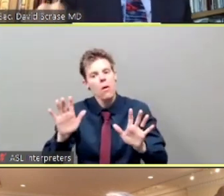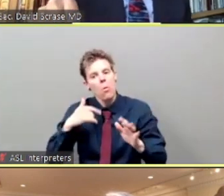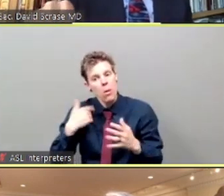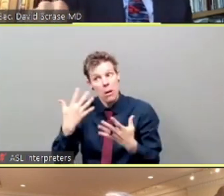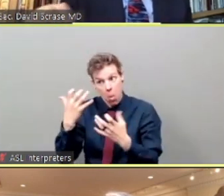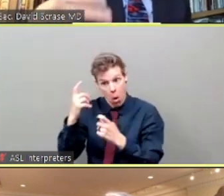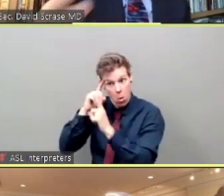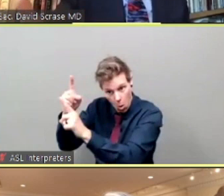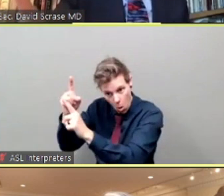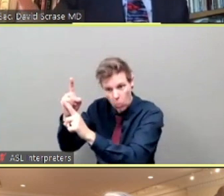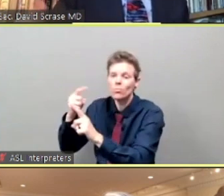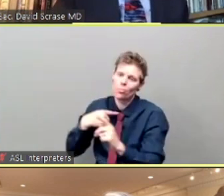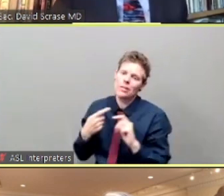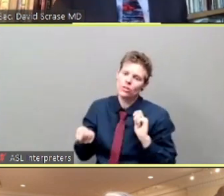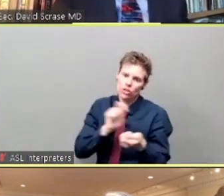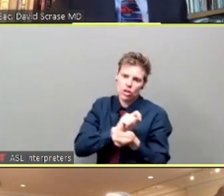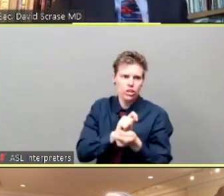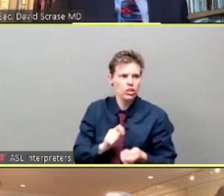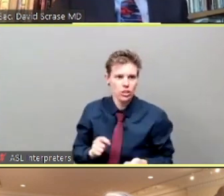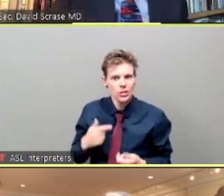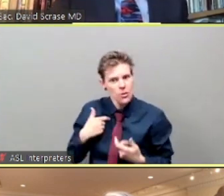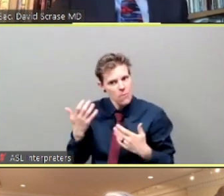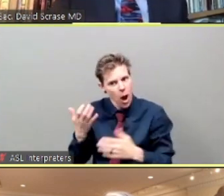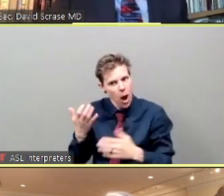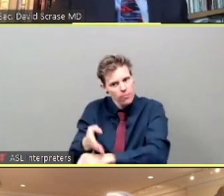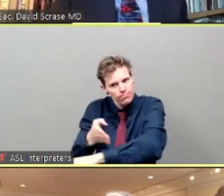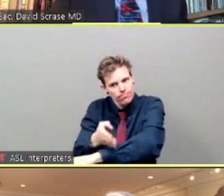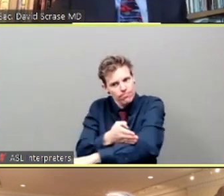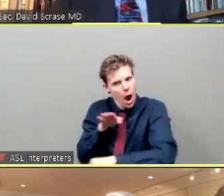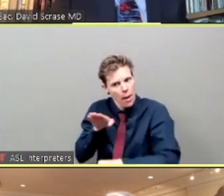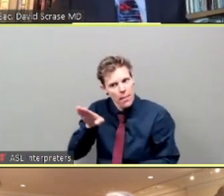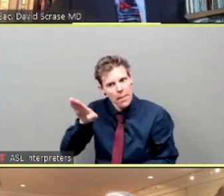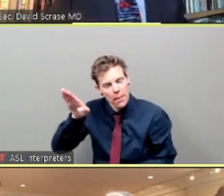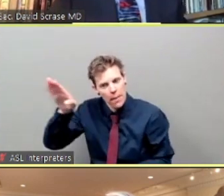And that really amounts to only